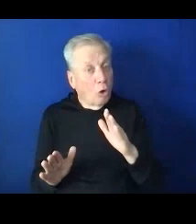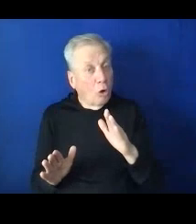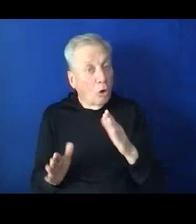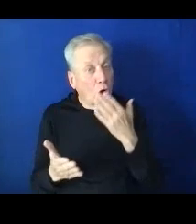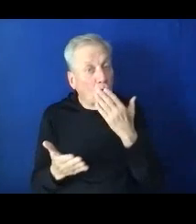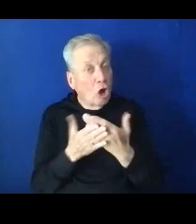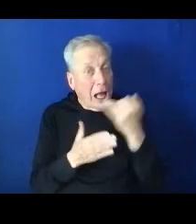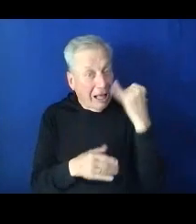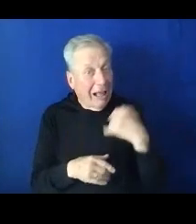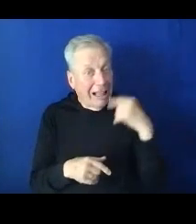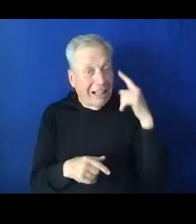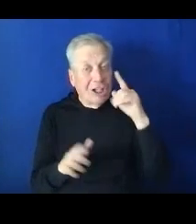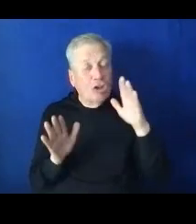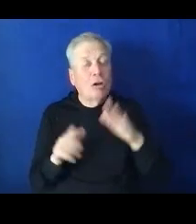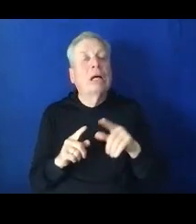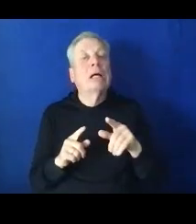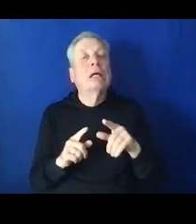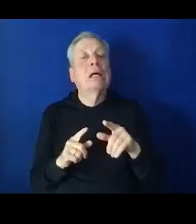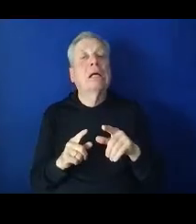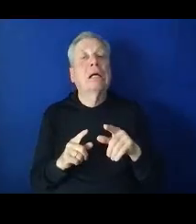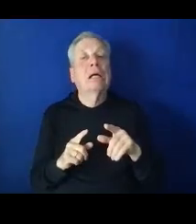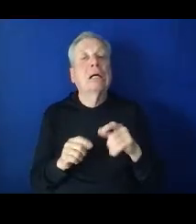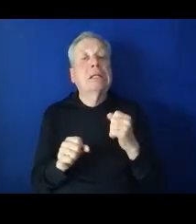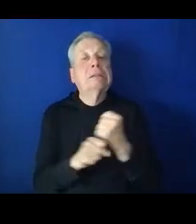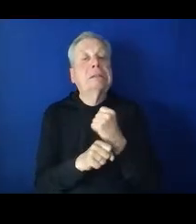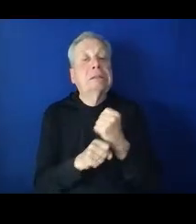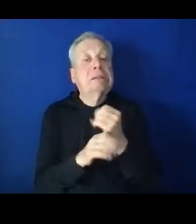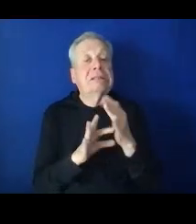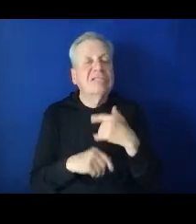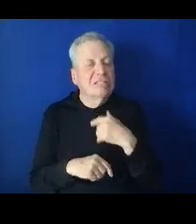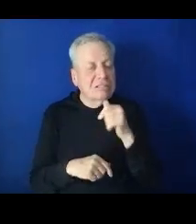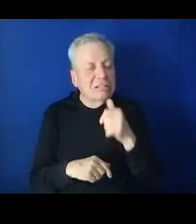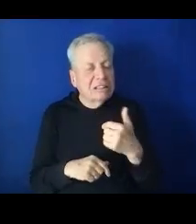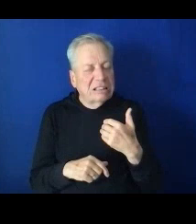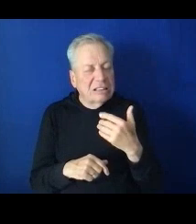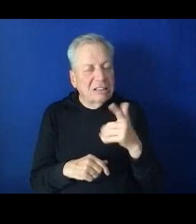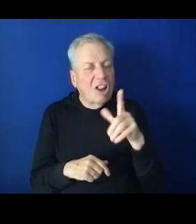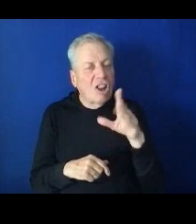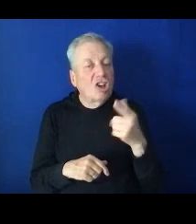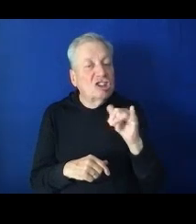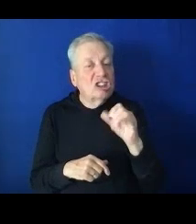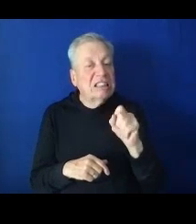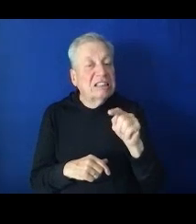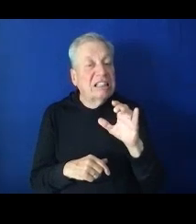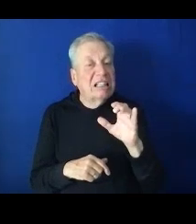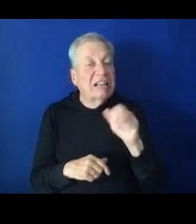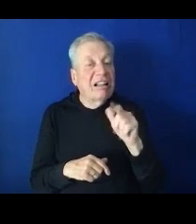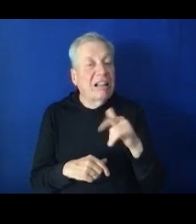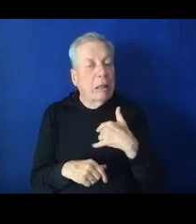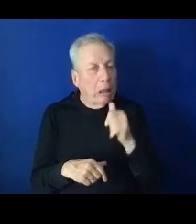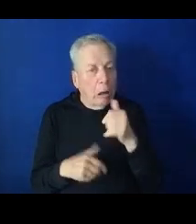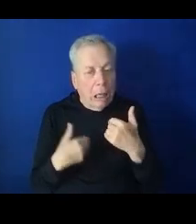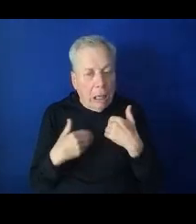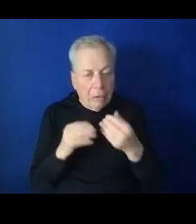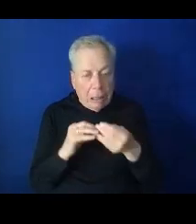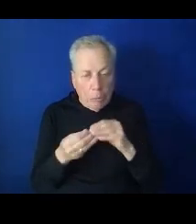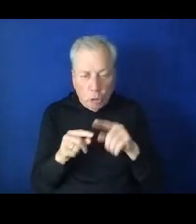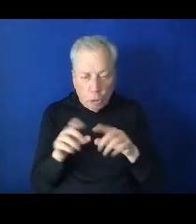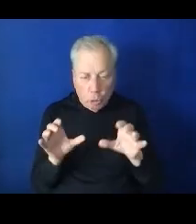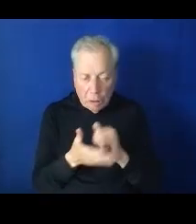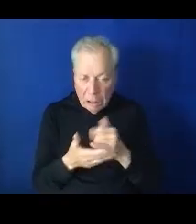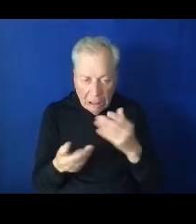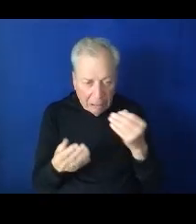great, logistically, we just don't have the money to do that. And we're really focused on suppressing the population in the